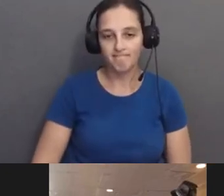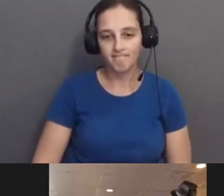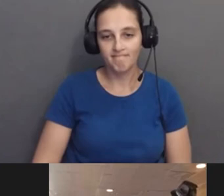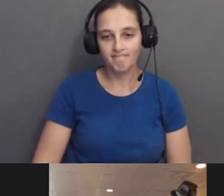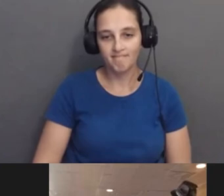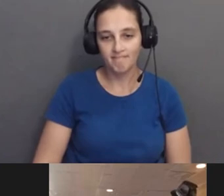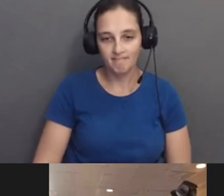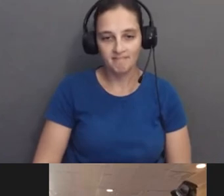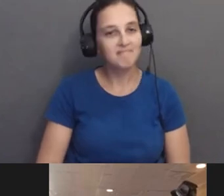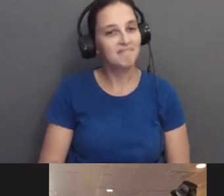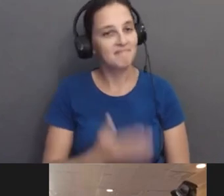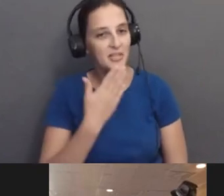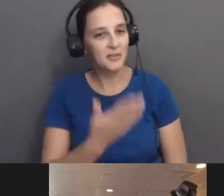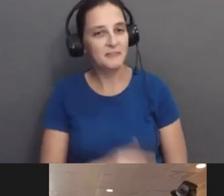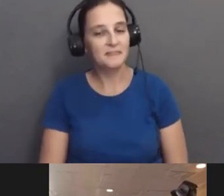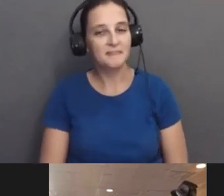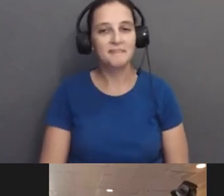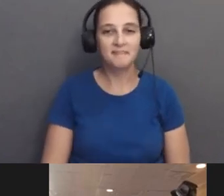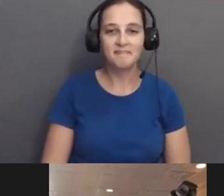Thank you.